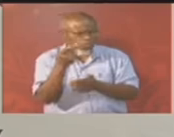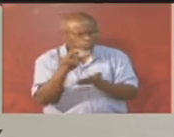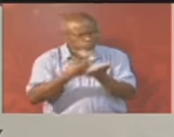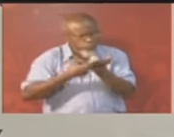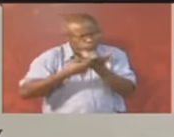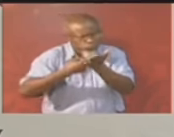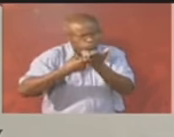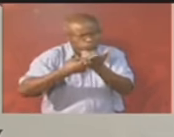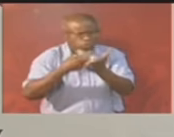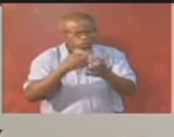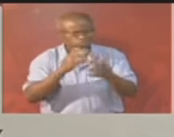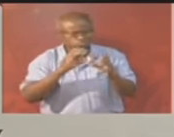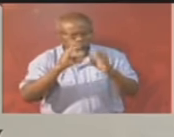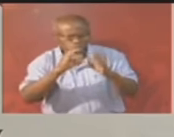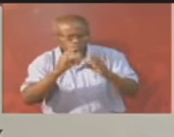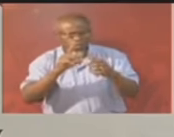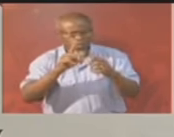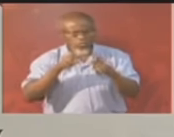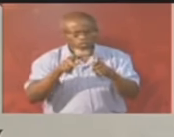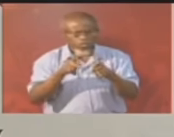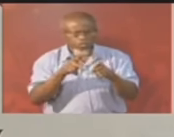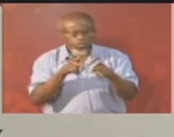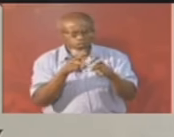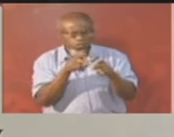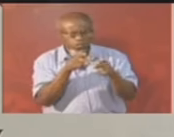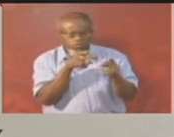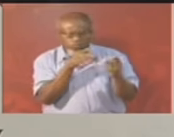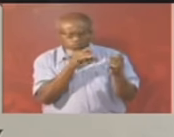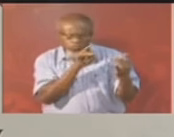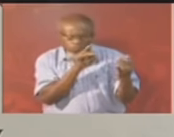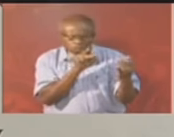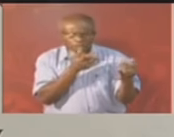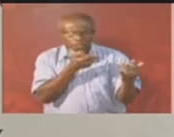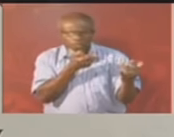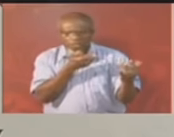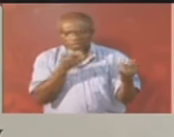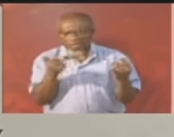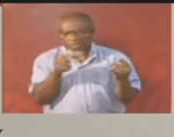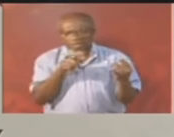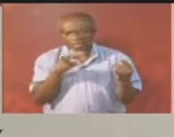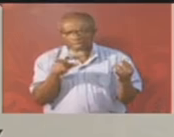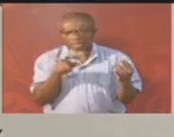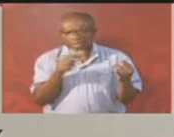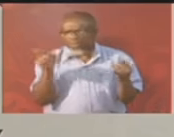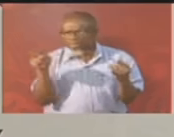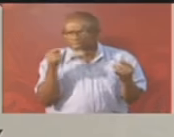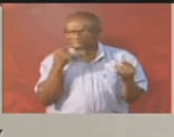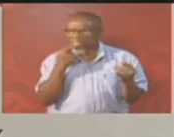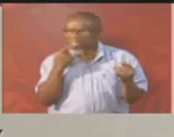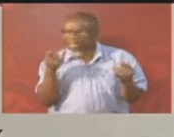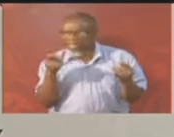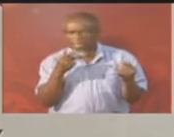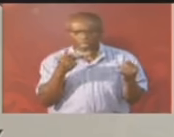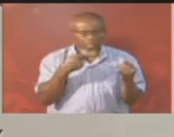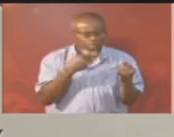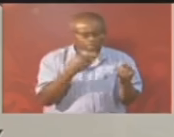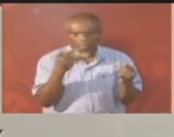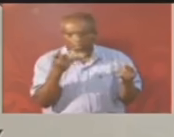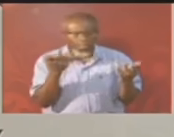are talking to others in their circles about what has been said in these conferences and